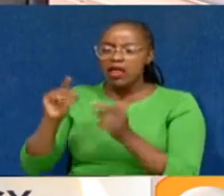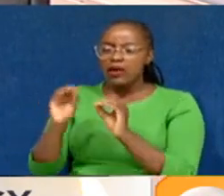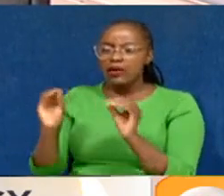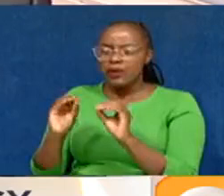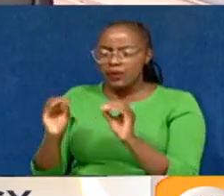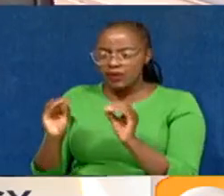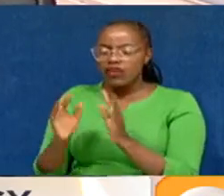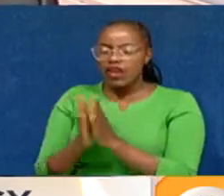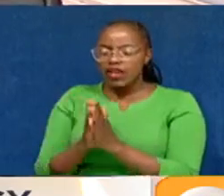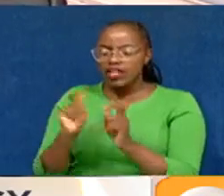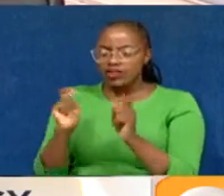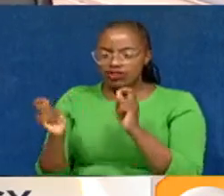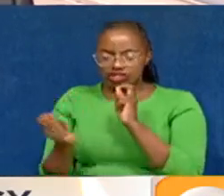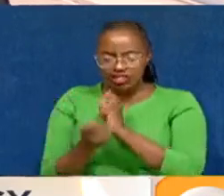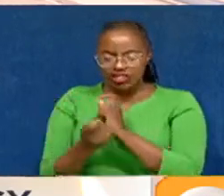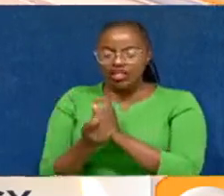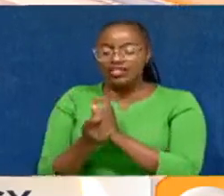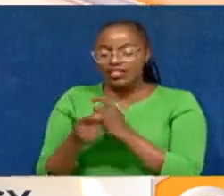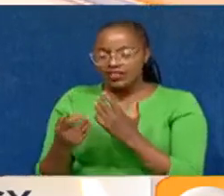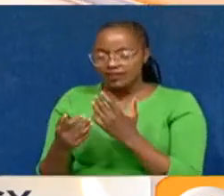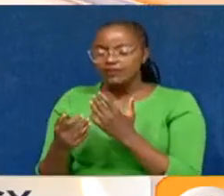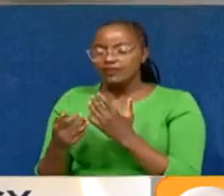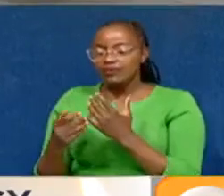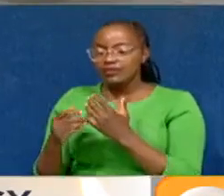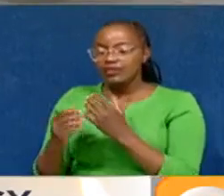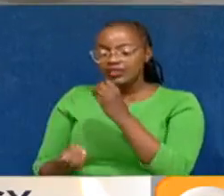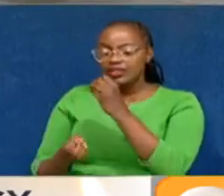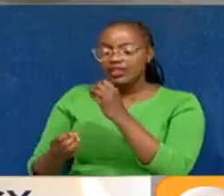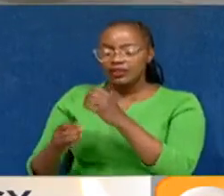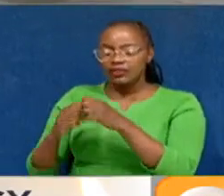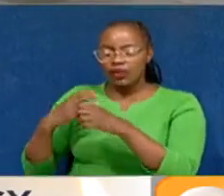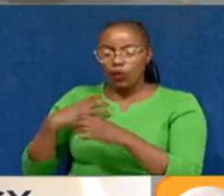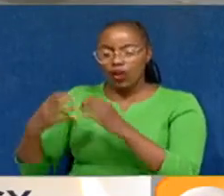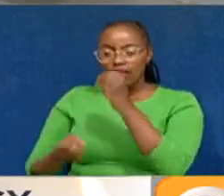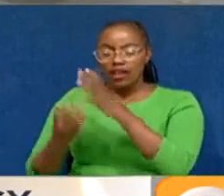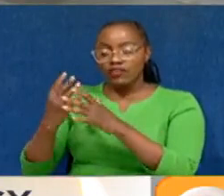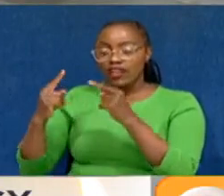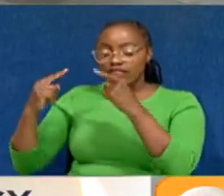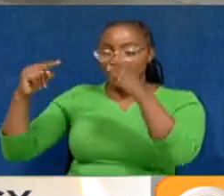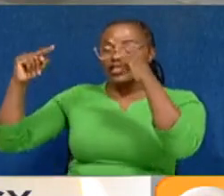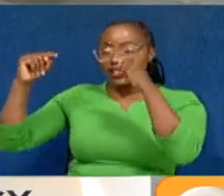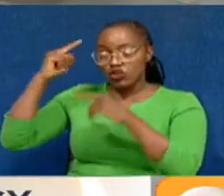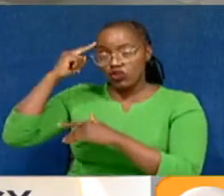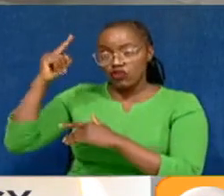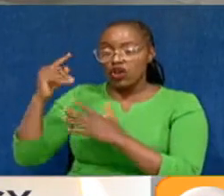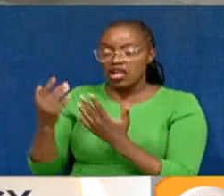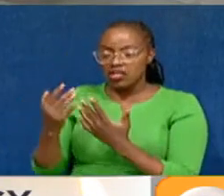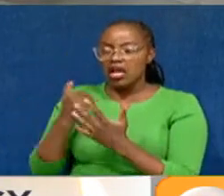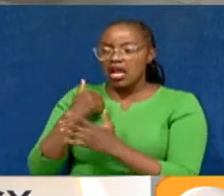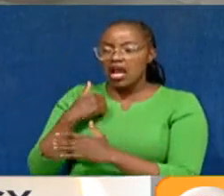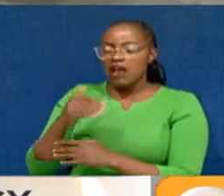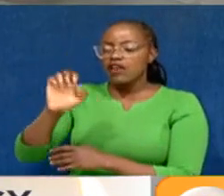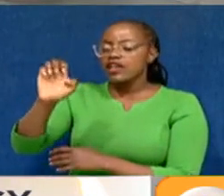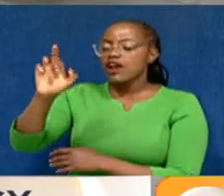plan. He wanted it changed to growth and wealth creation. And when given, because of the success of what was in short called